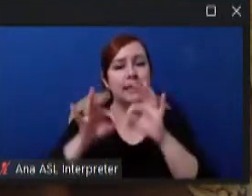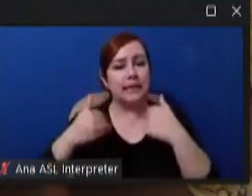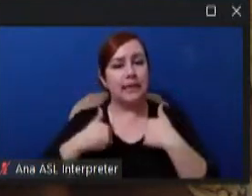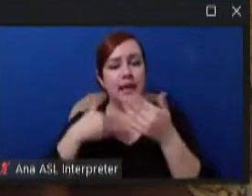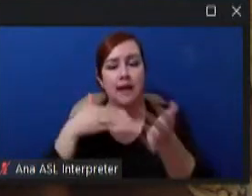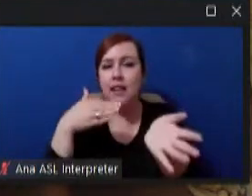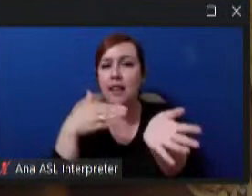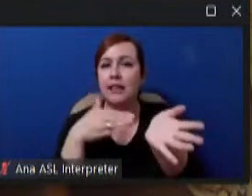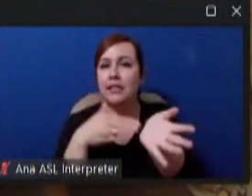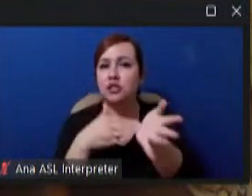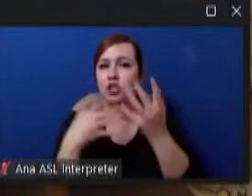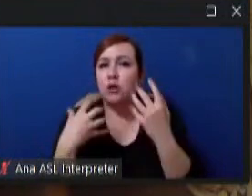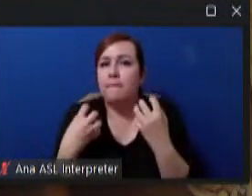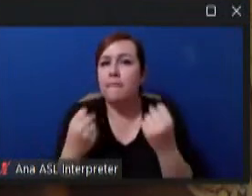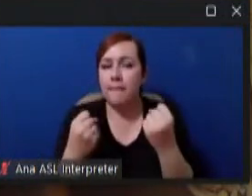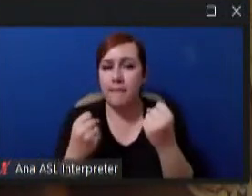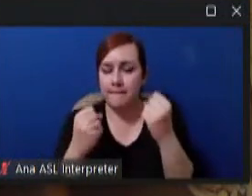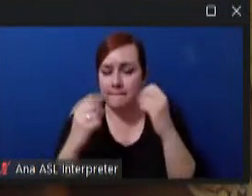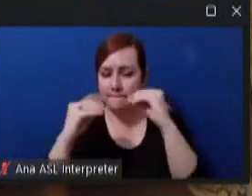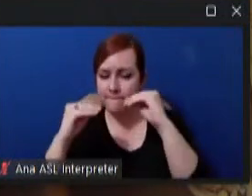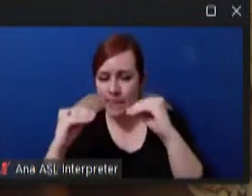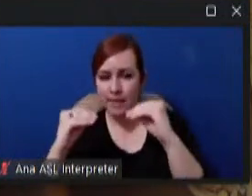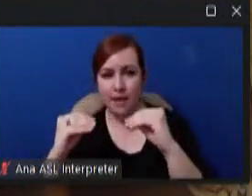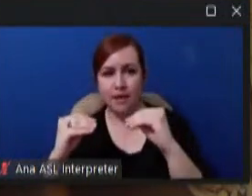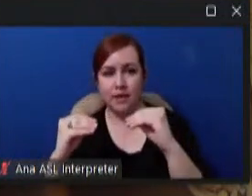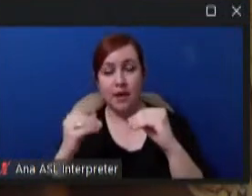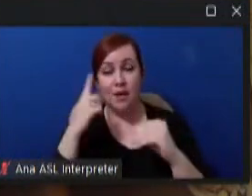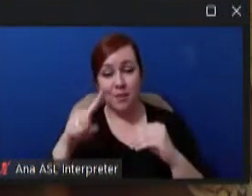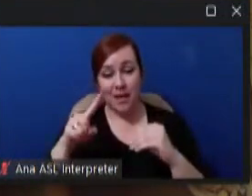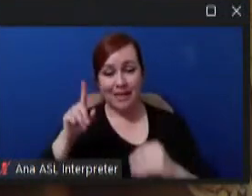medical treatment for women and girls